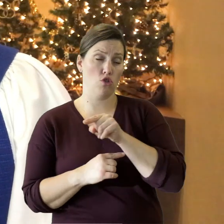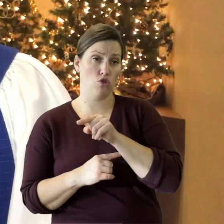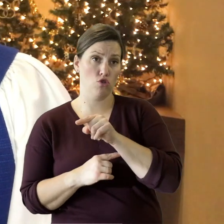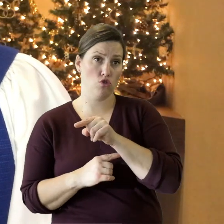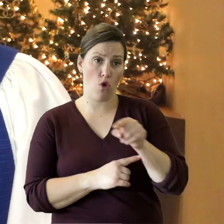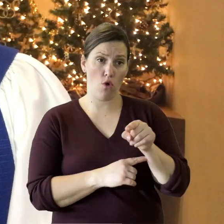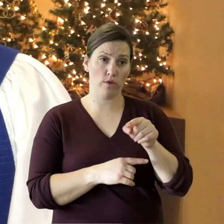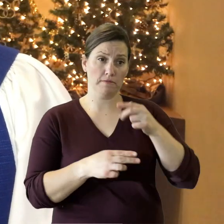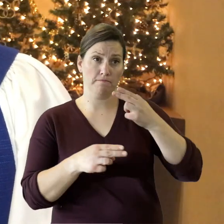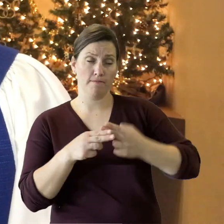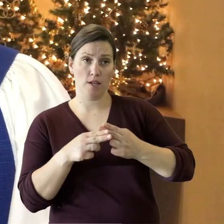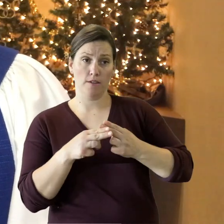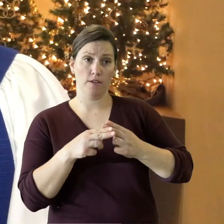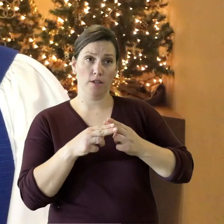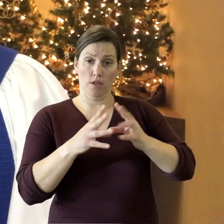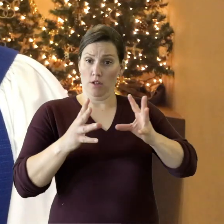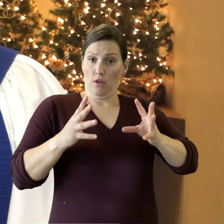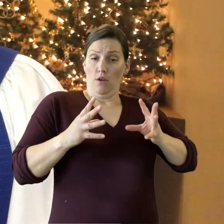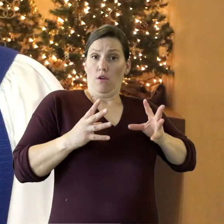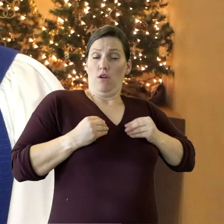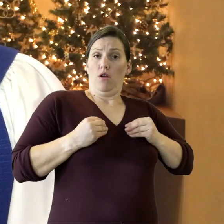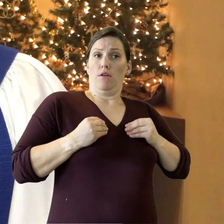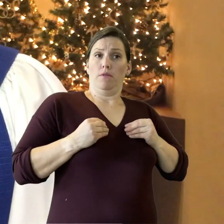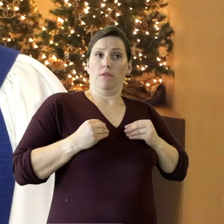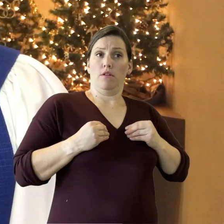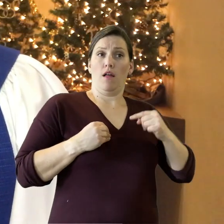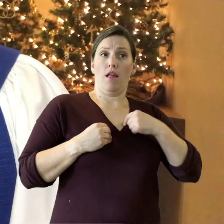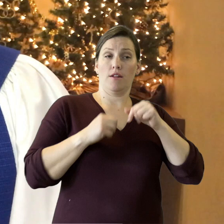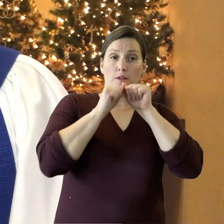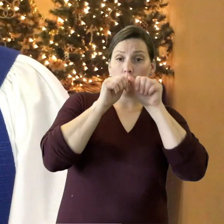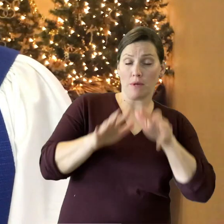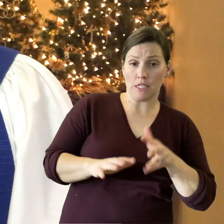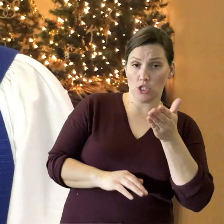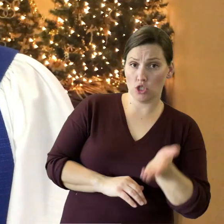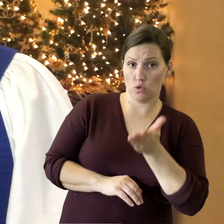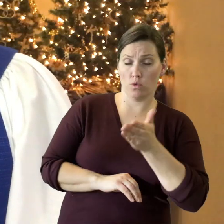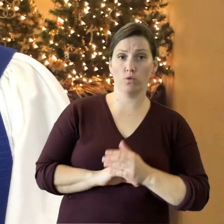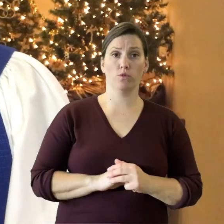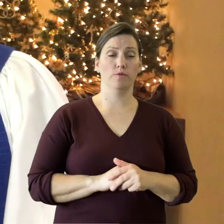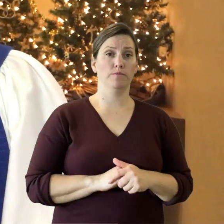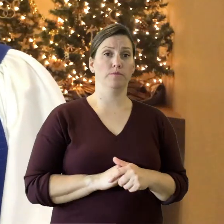name on the Israelites, and I will bless them.